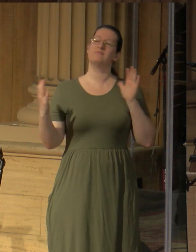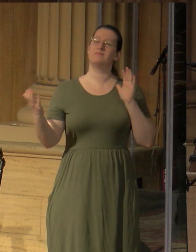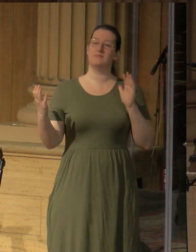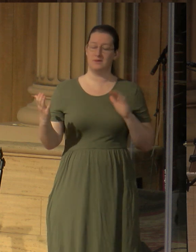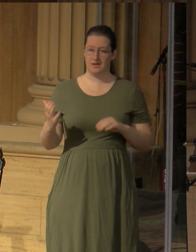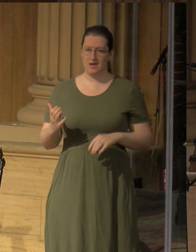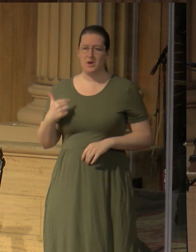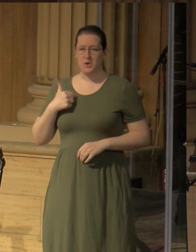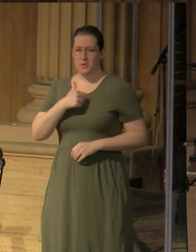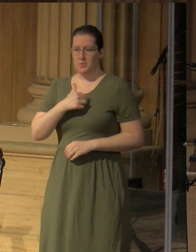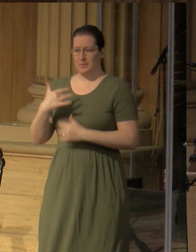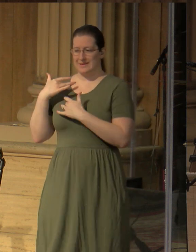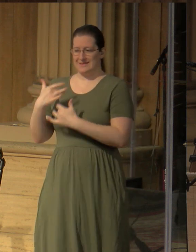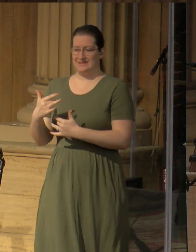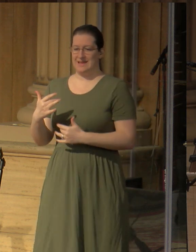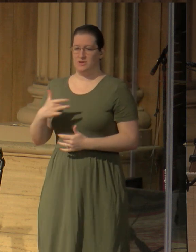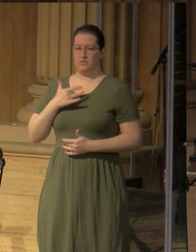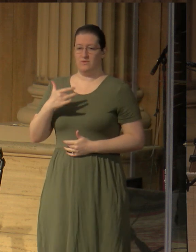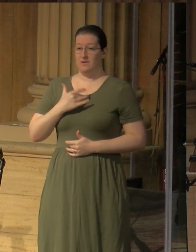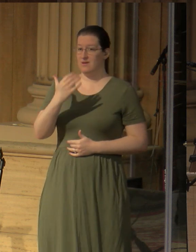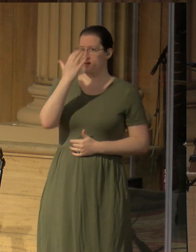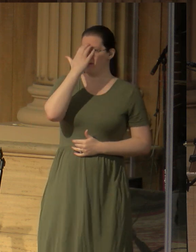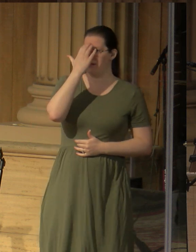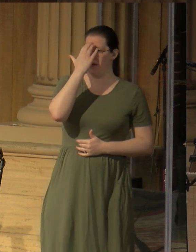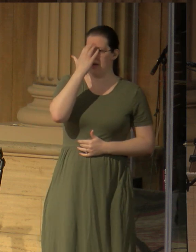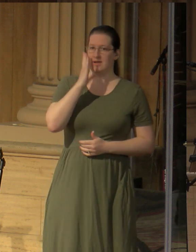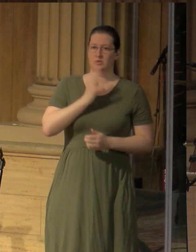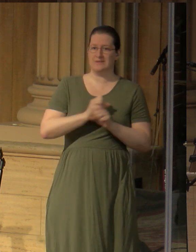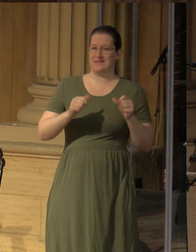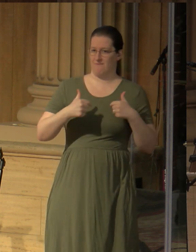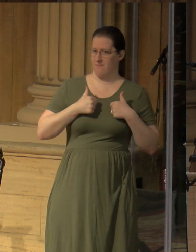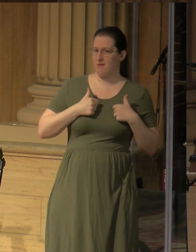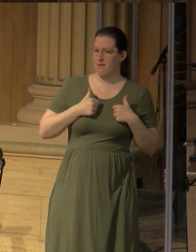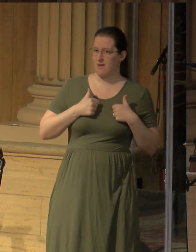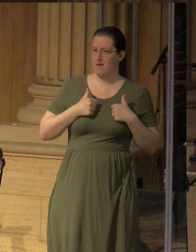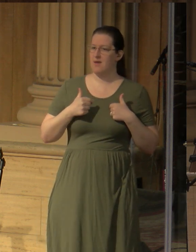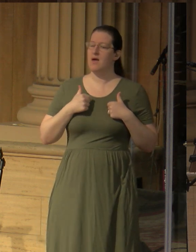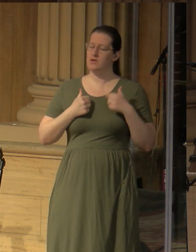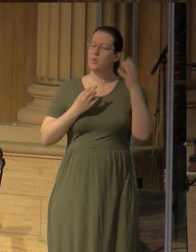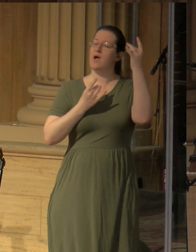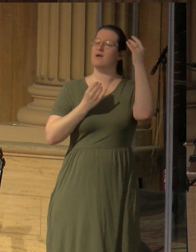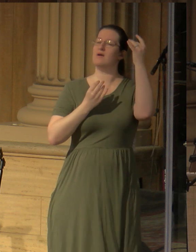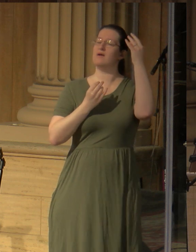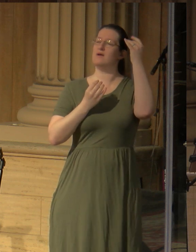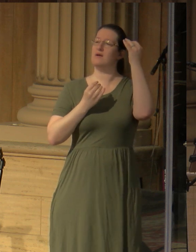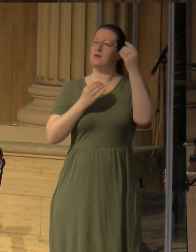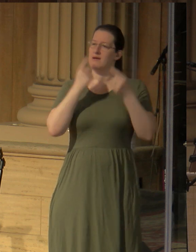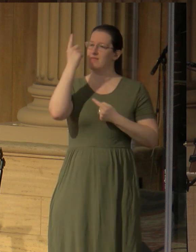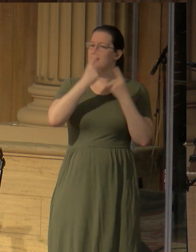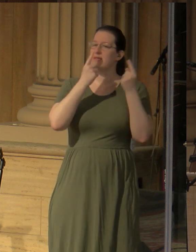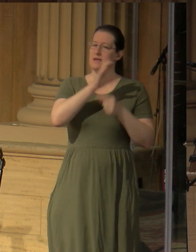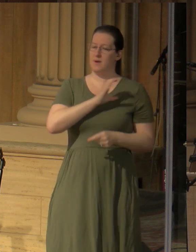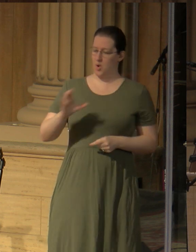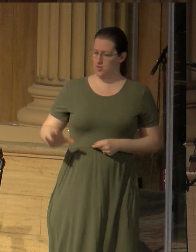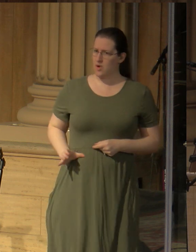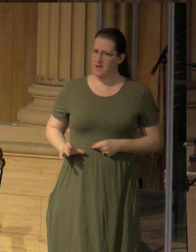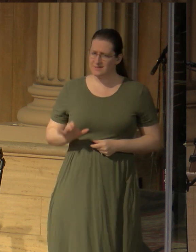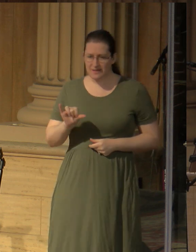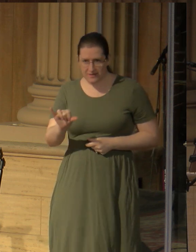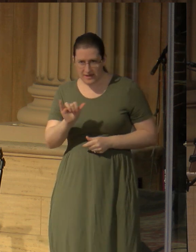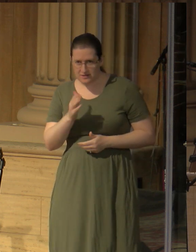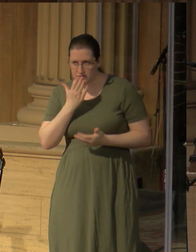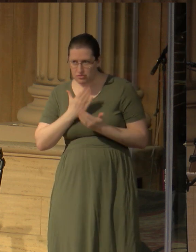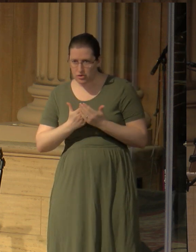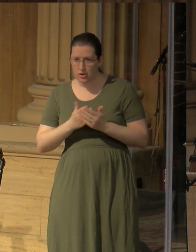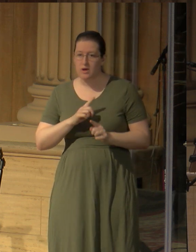We can tend to have this knowledge is enough mindset where we work on our thoughts about Christ like we should do, but then we completely